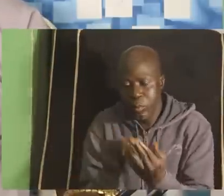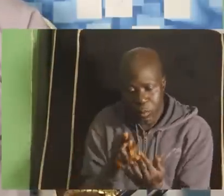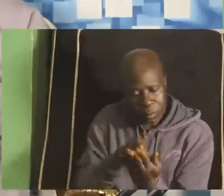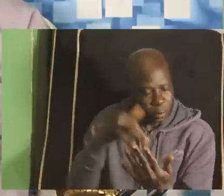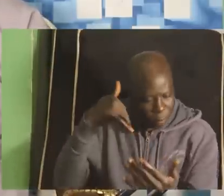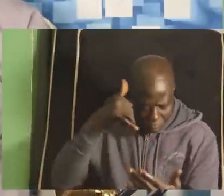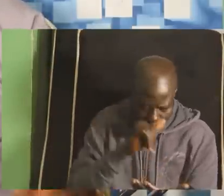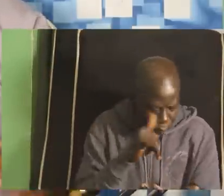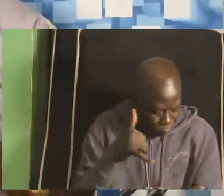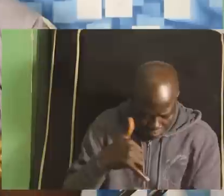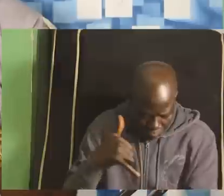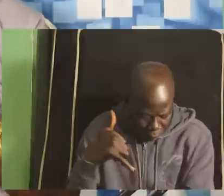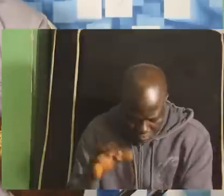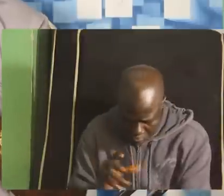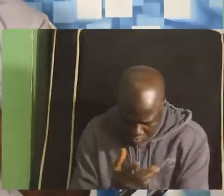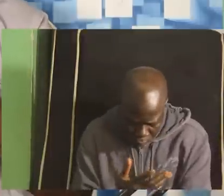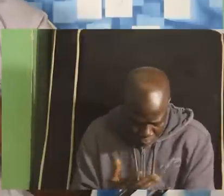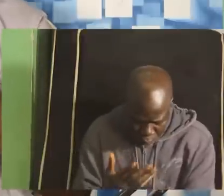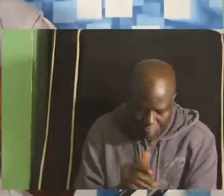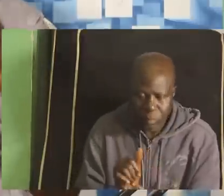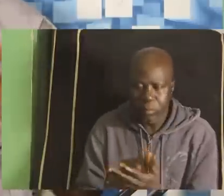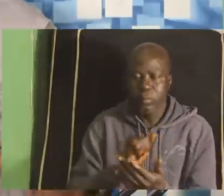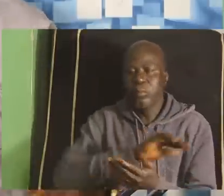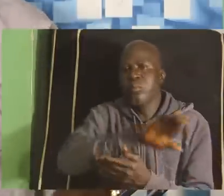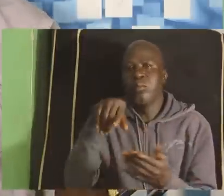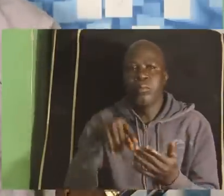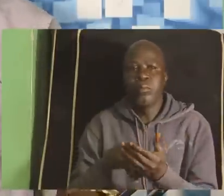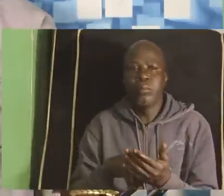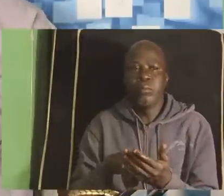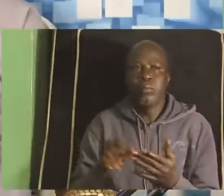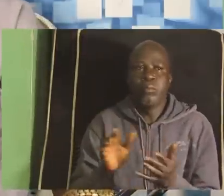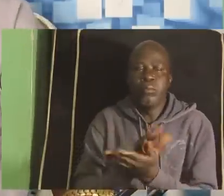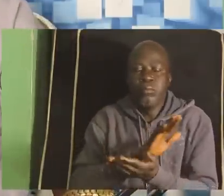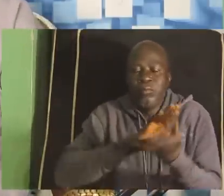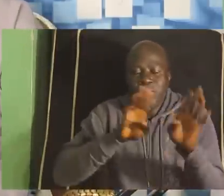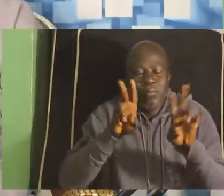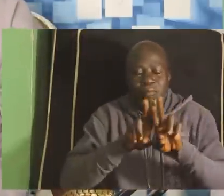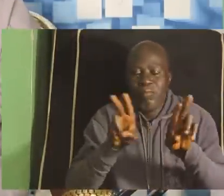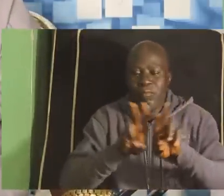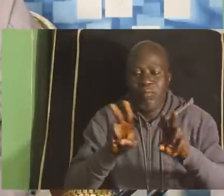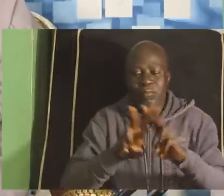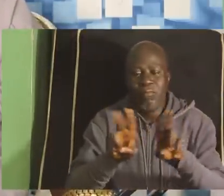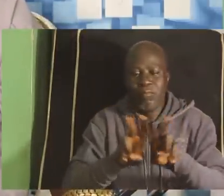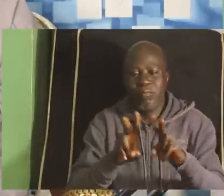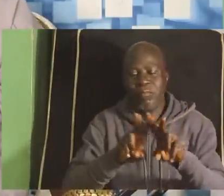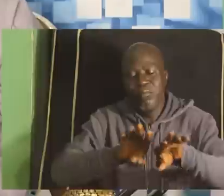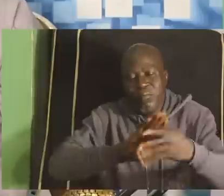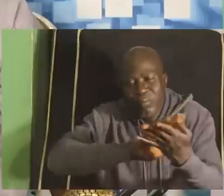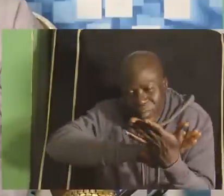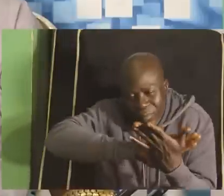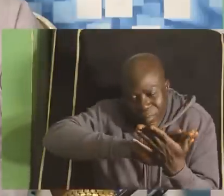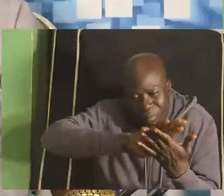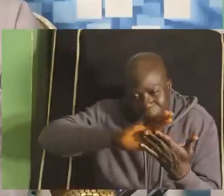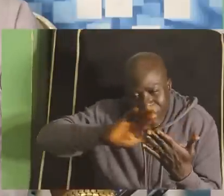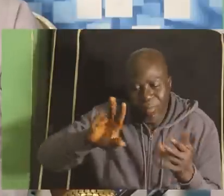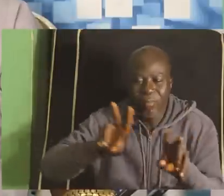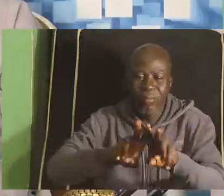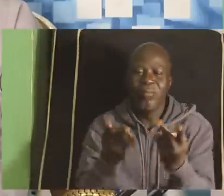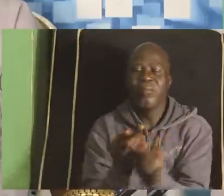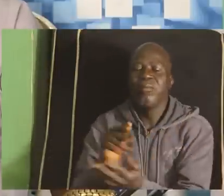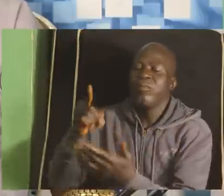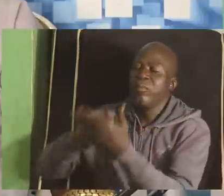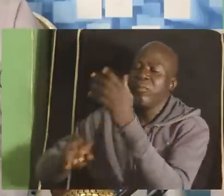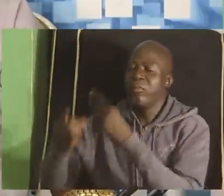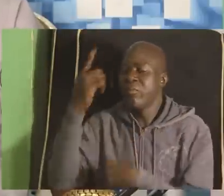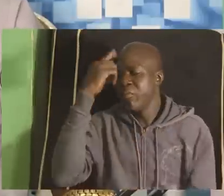as he wakes up yeah eleyi clear parapata this one is very clear O ti Allah re so fun ni pe what your